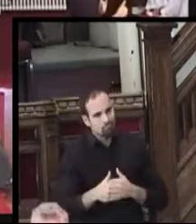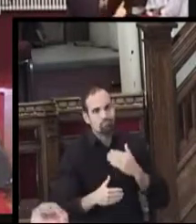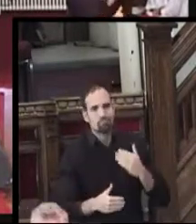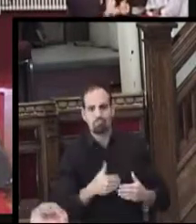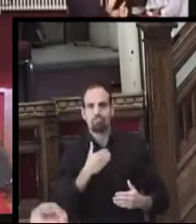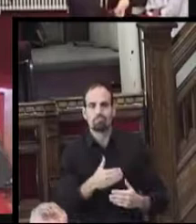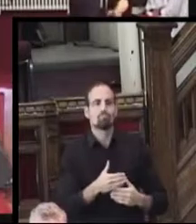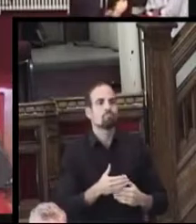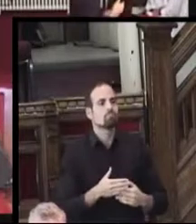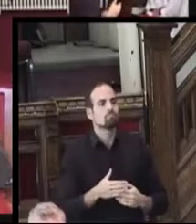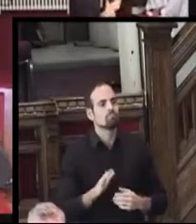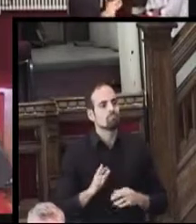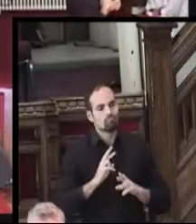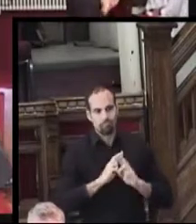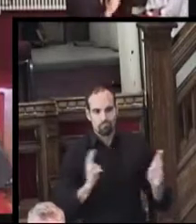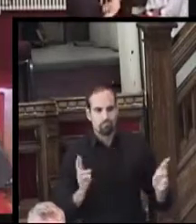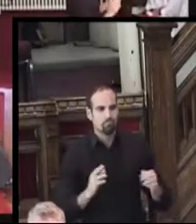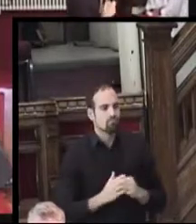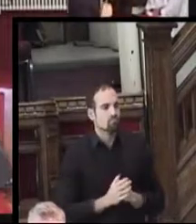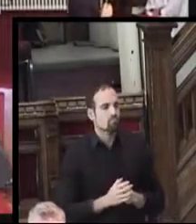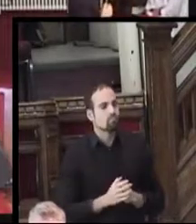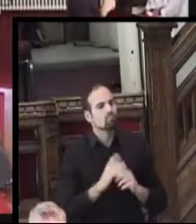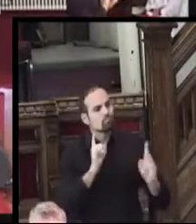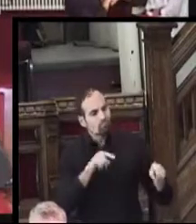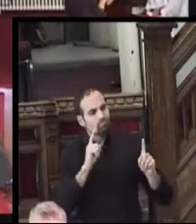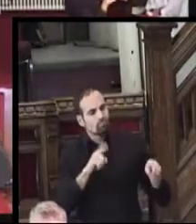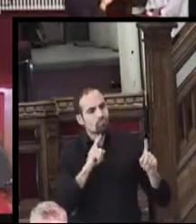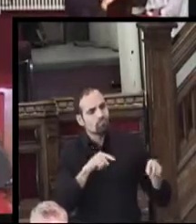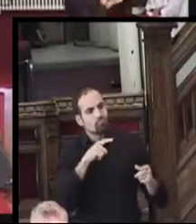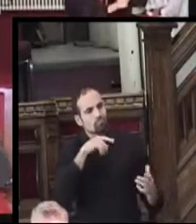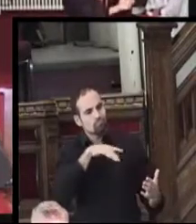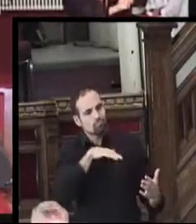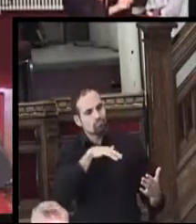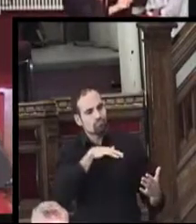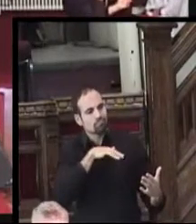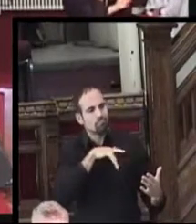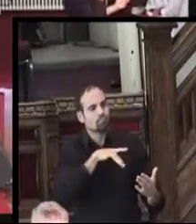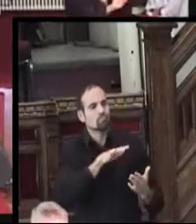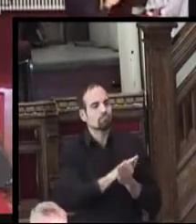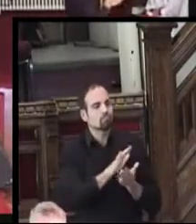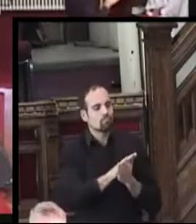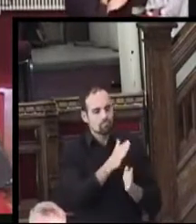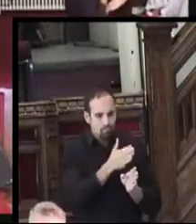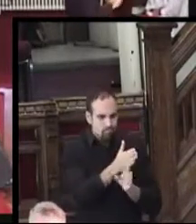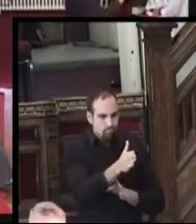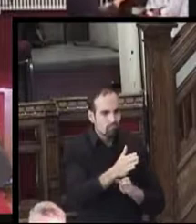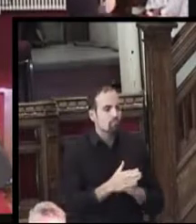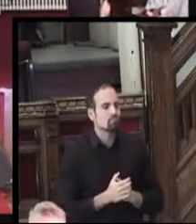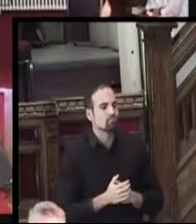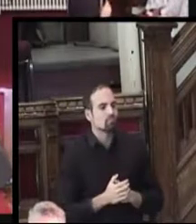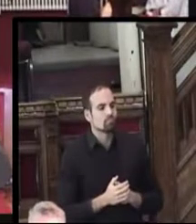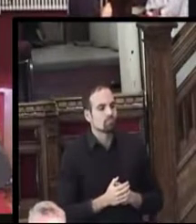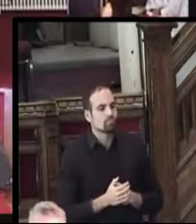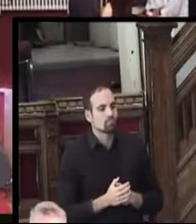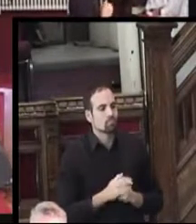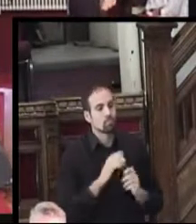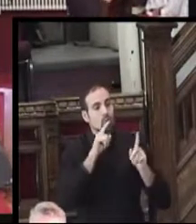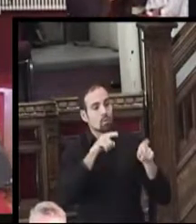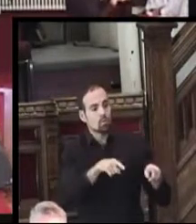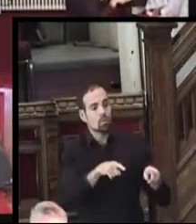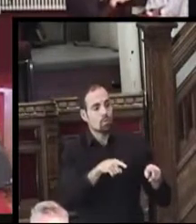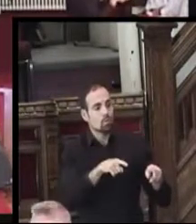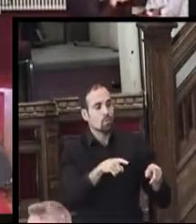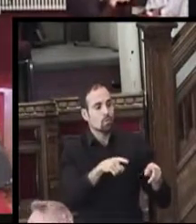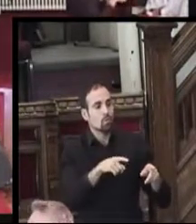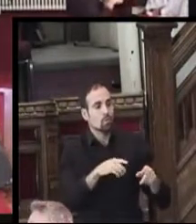followed, including going to seminary. And while he was at a very conservative, I guess we could